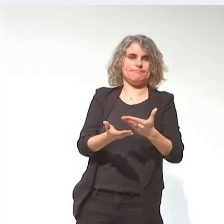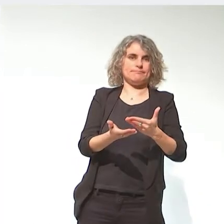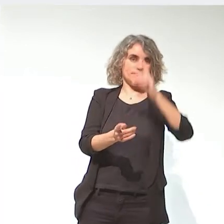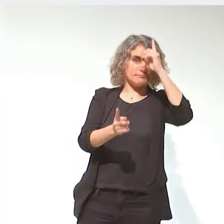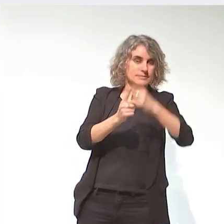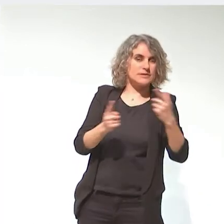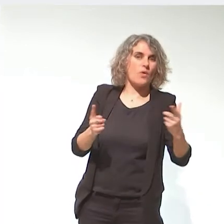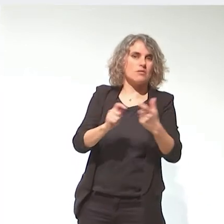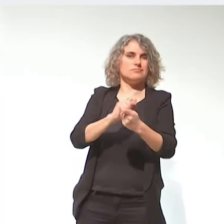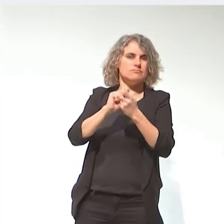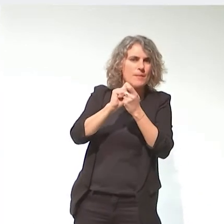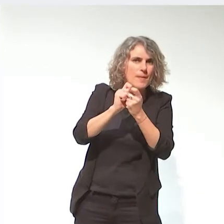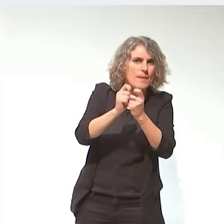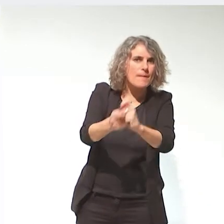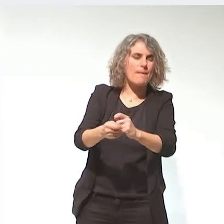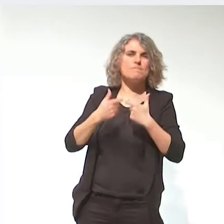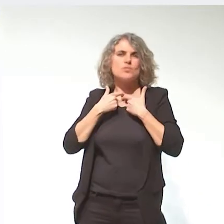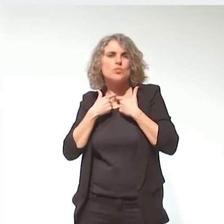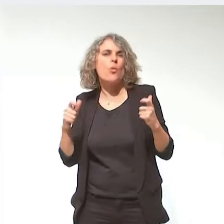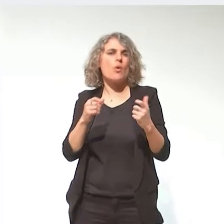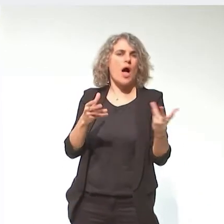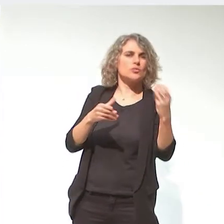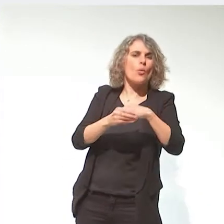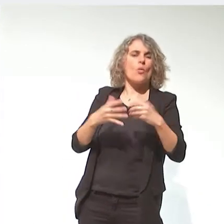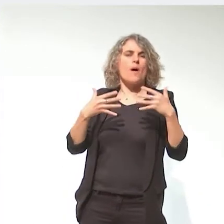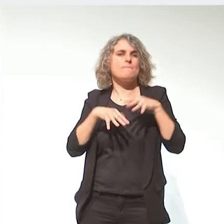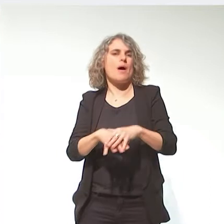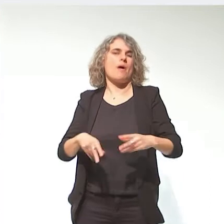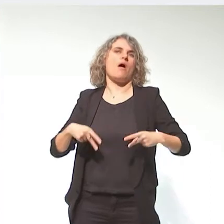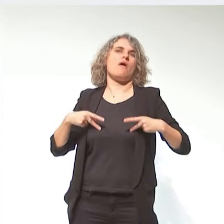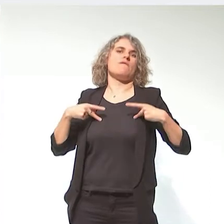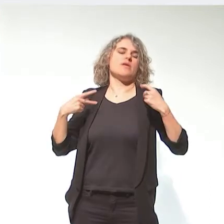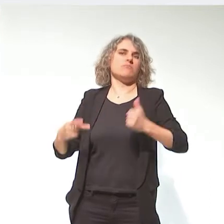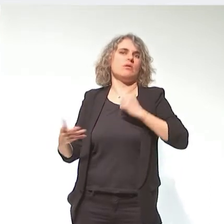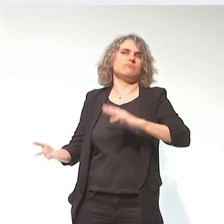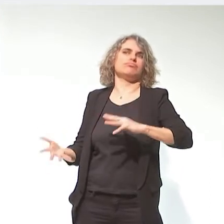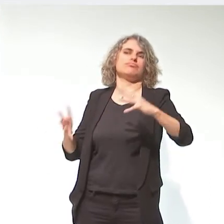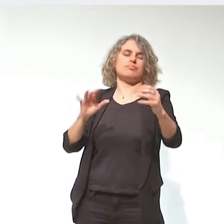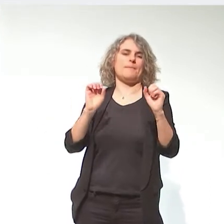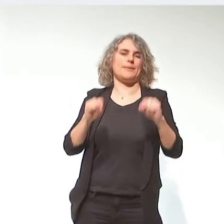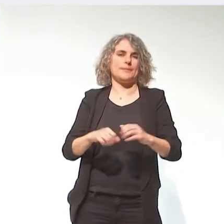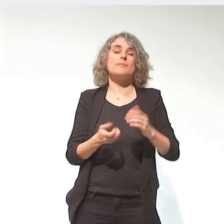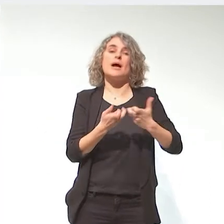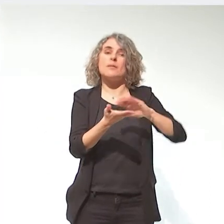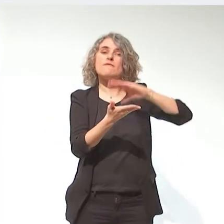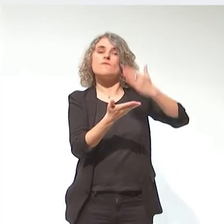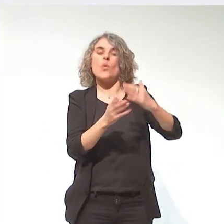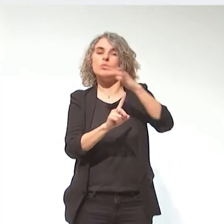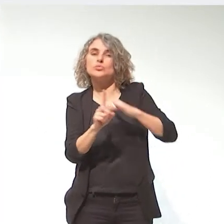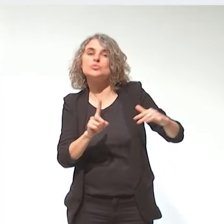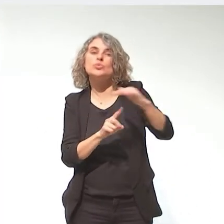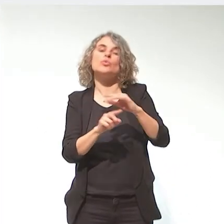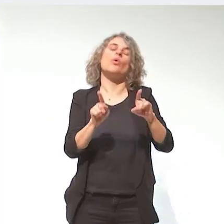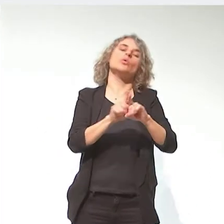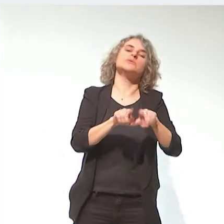living. In particular, cohesion policy funds and the Recovery and Resilience Facility will play a key